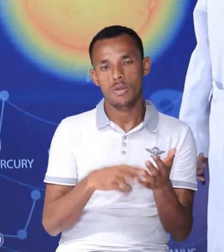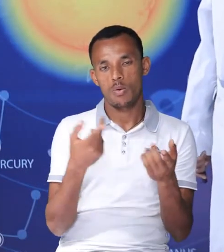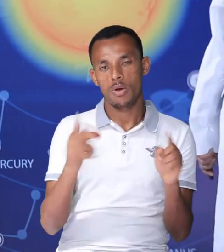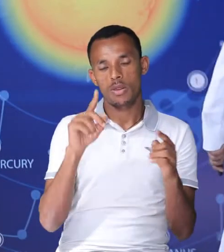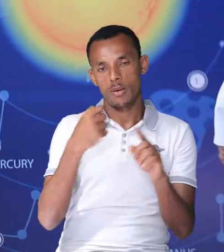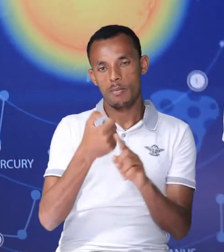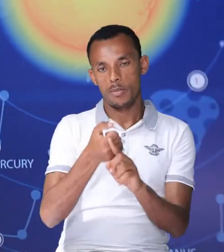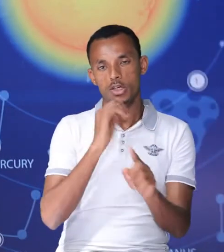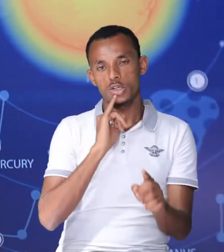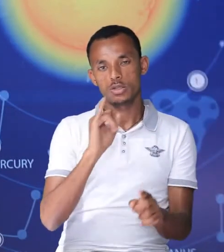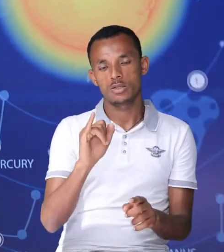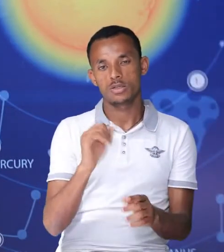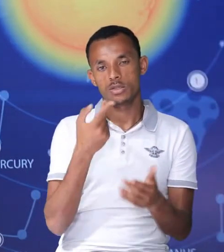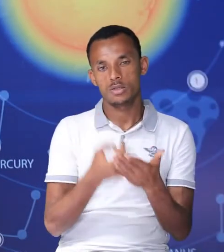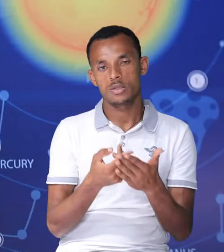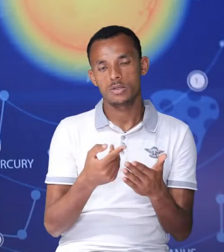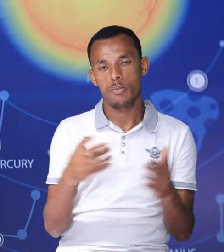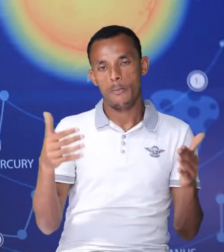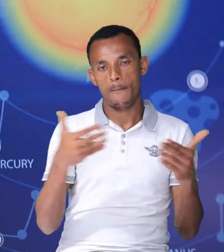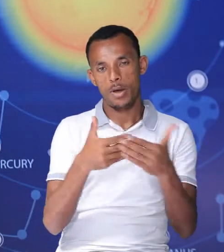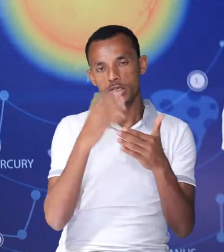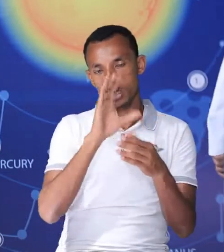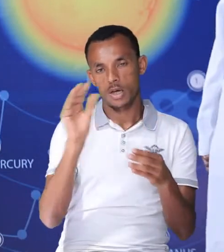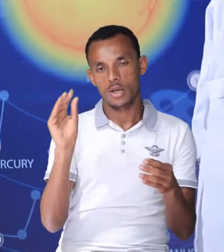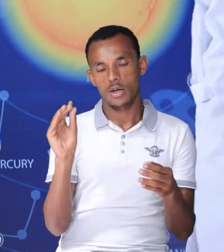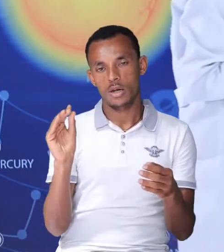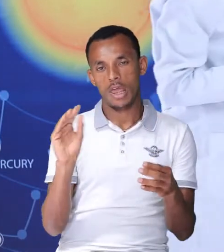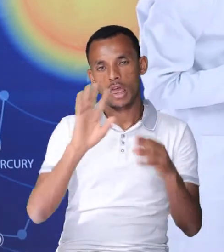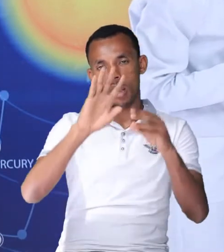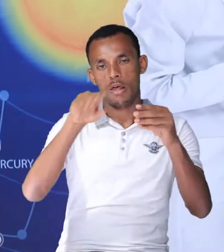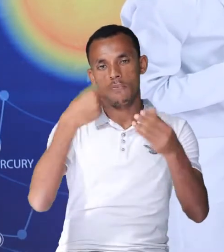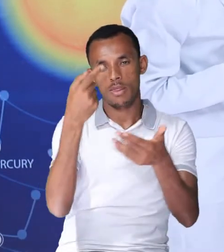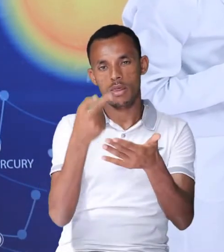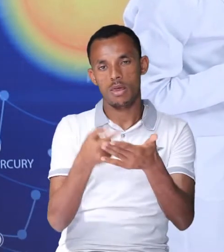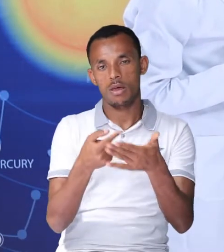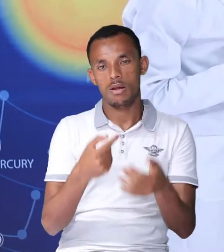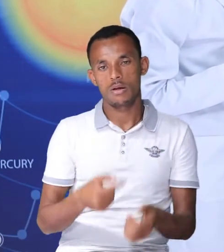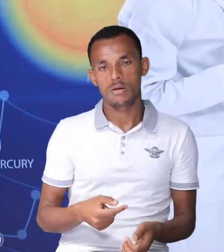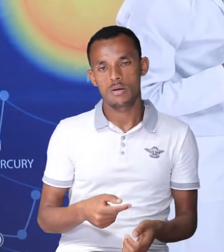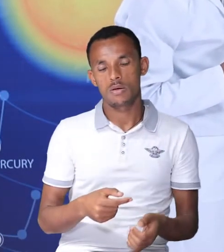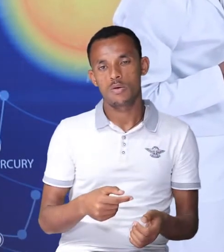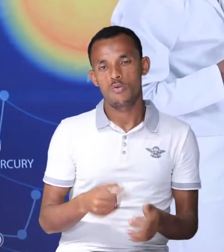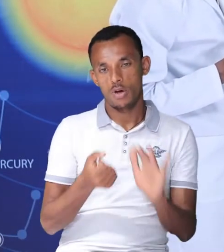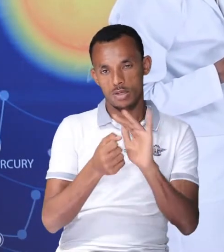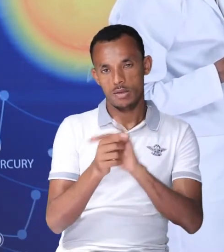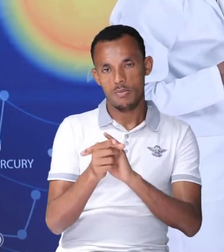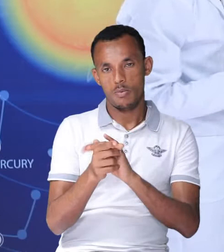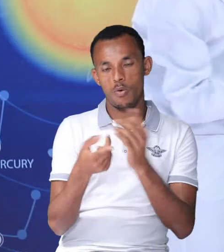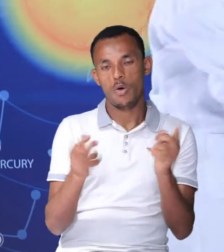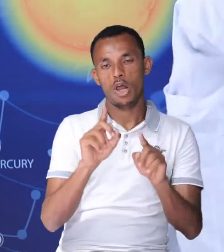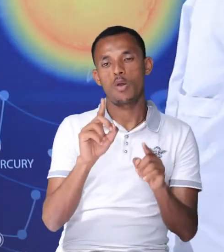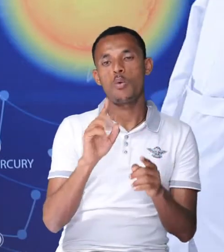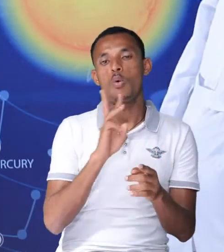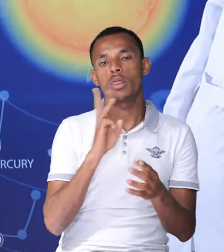is this much and given here. For instance, when water